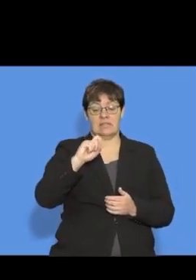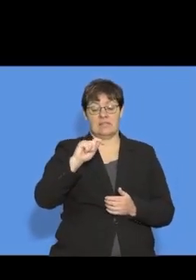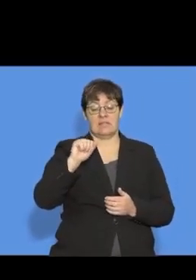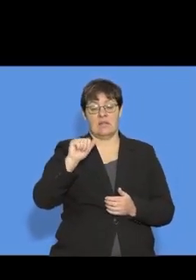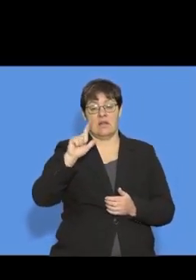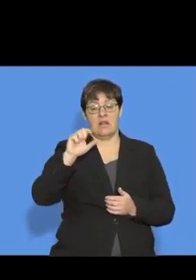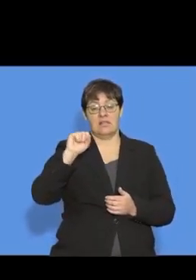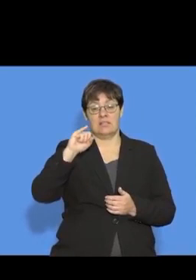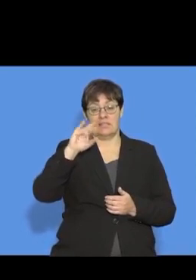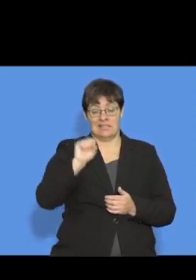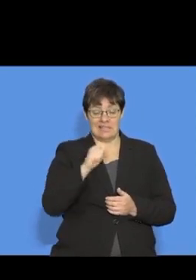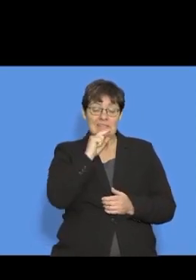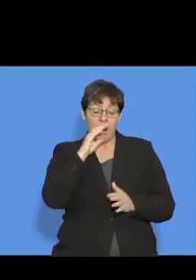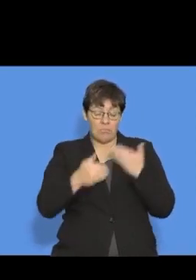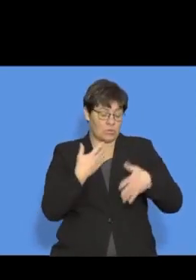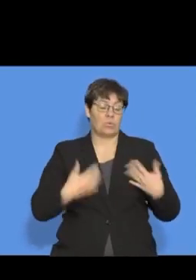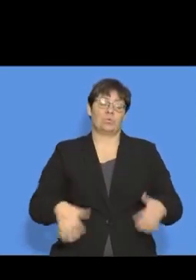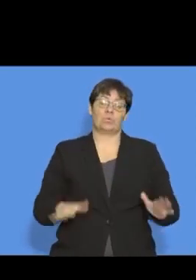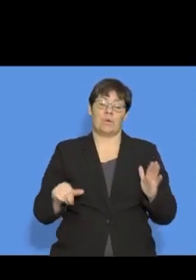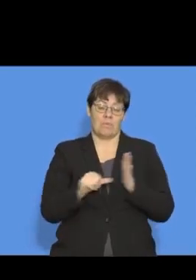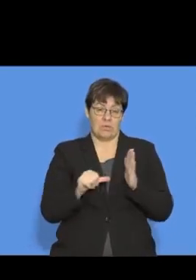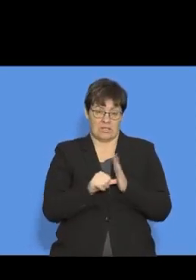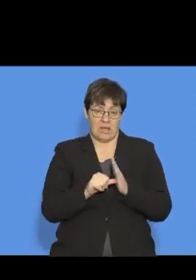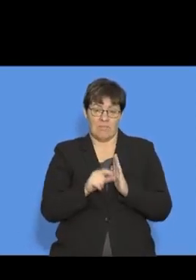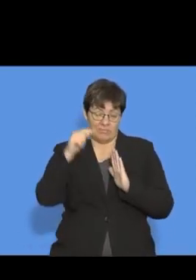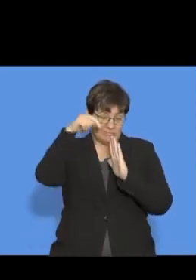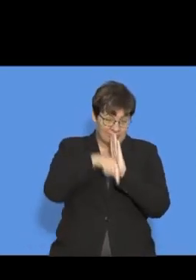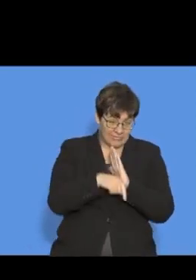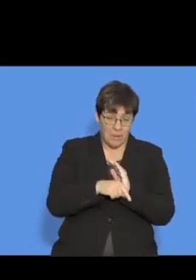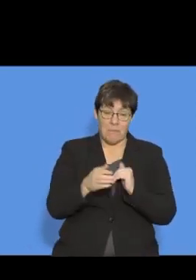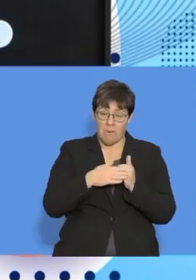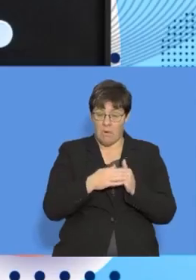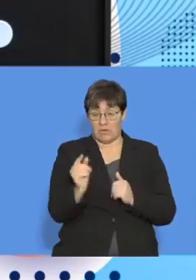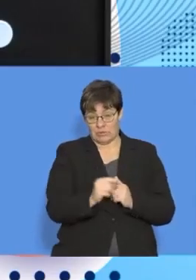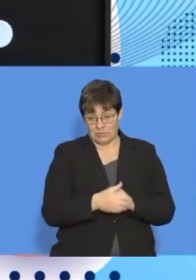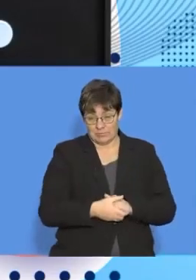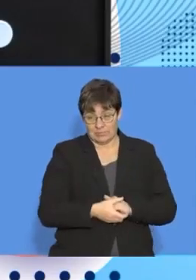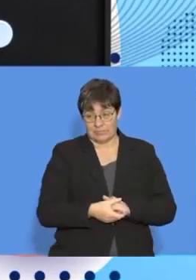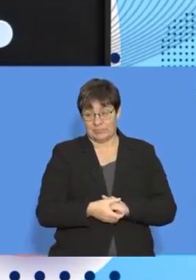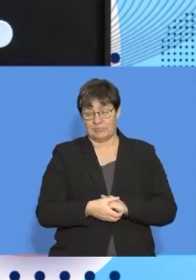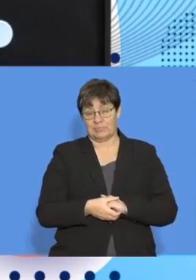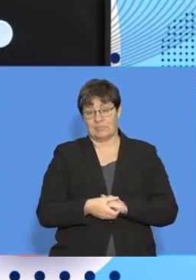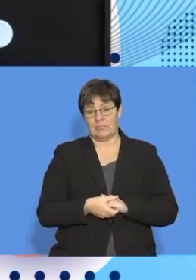peristalsis. And peristalsis is an important process which we will discuss in detail in a little while.